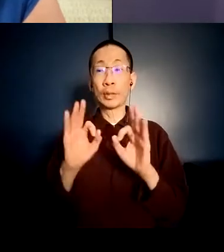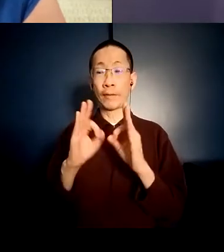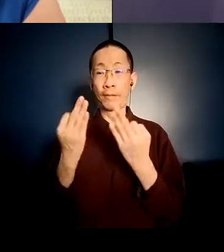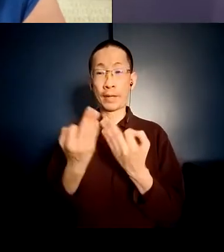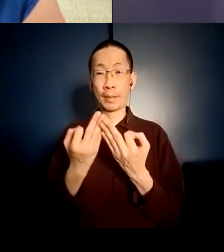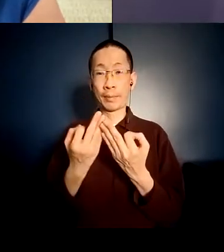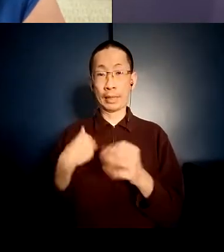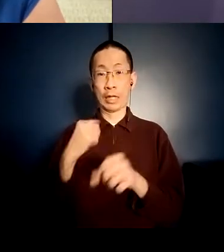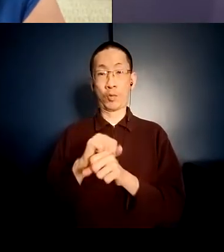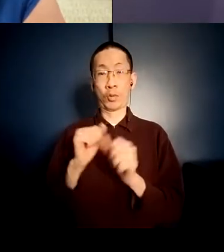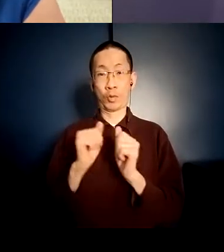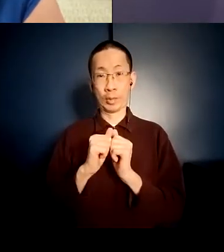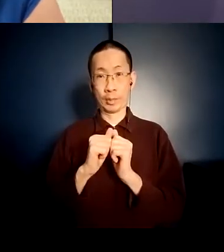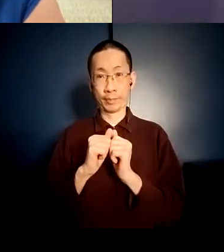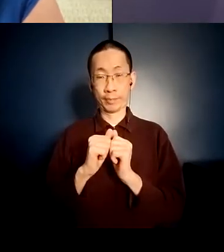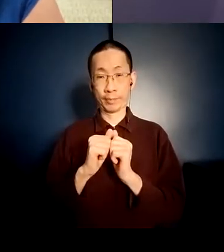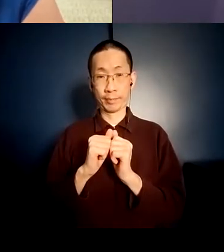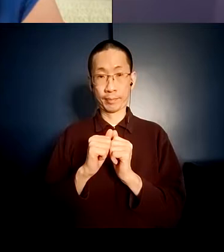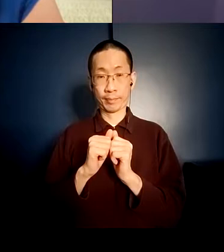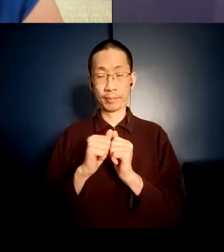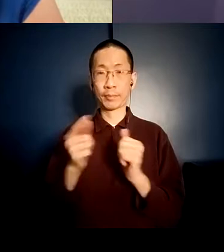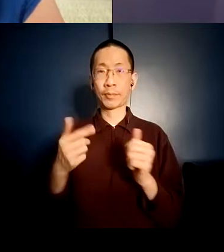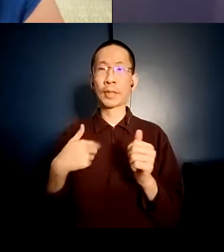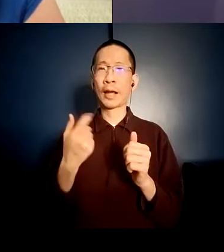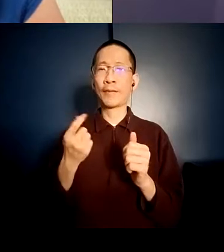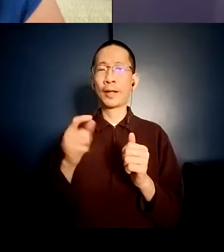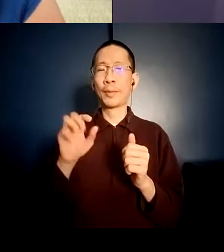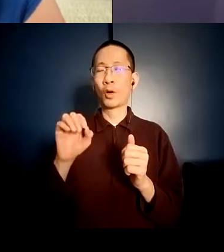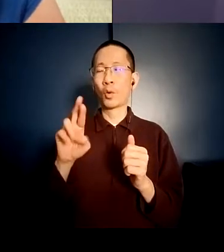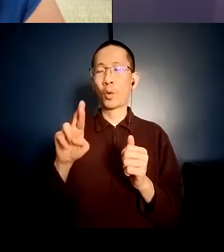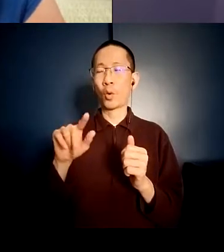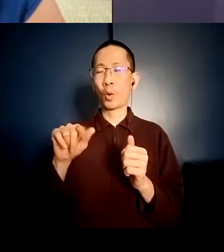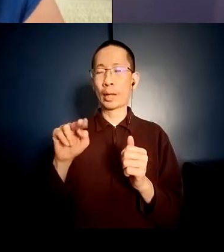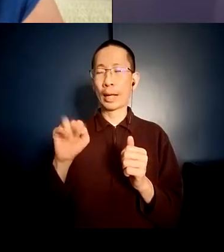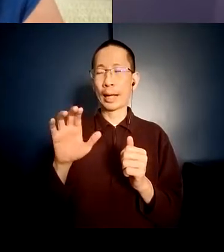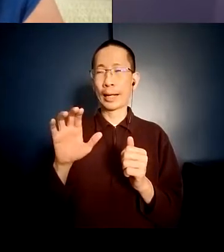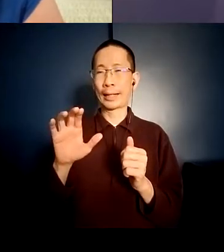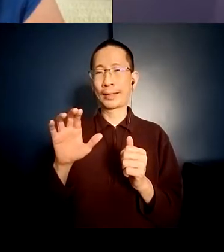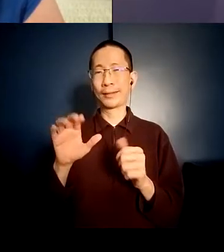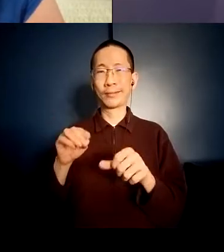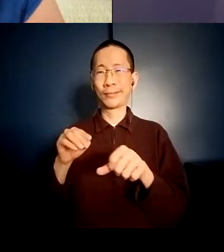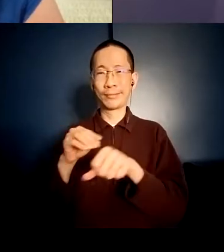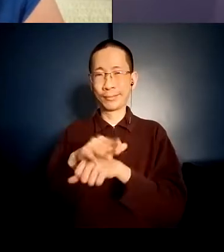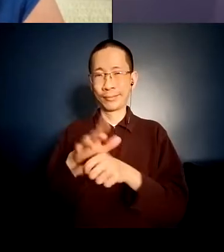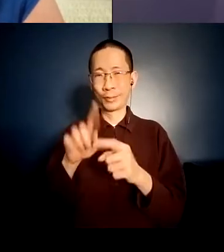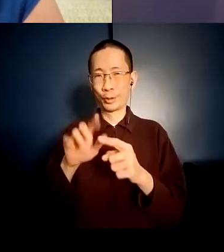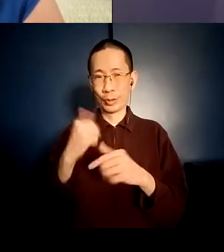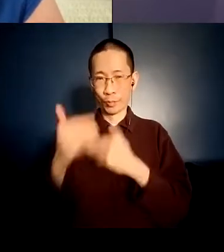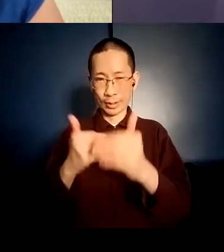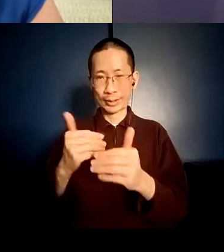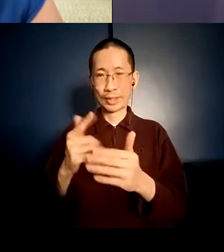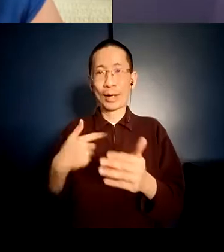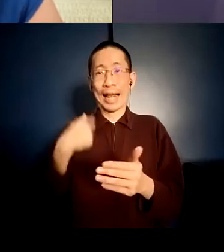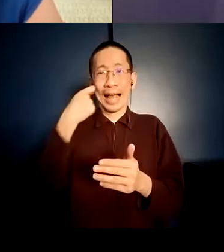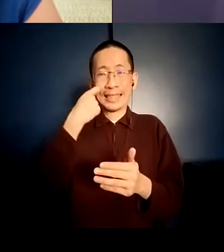I work with, there's a bit of an organic nature to the process. What I just outlined is